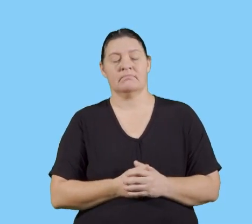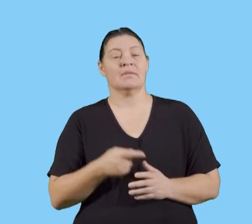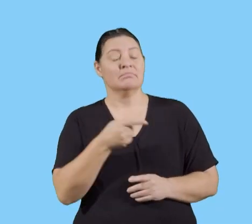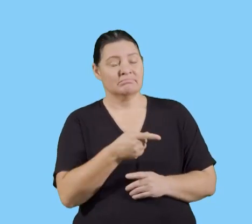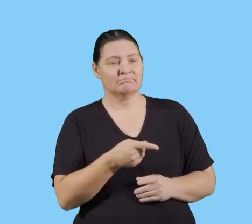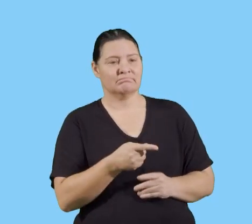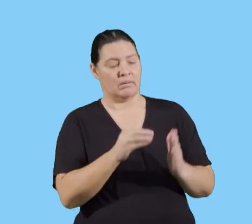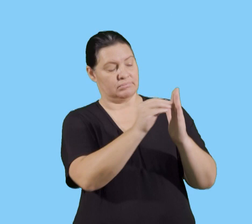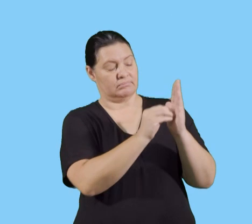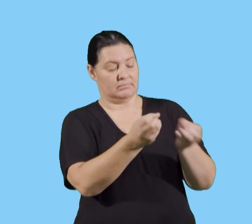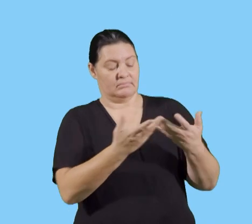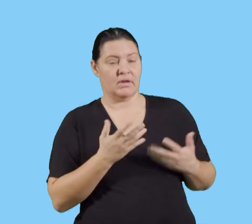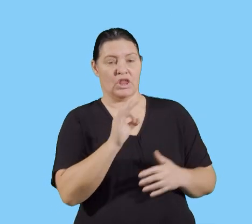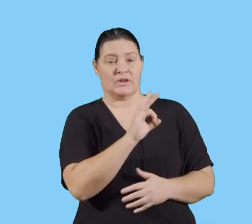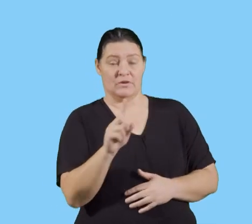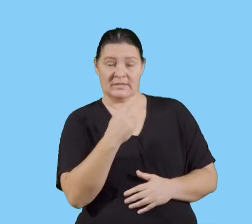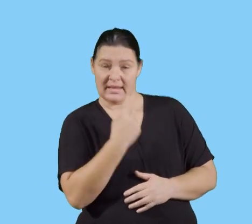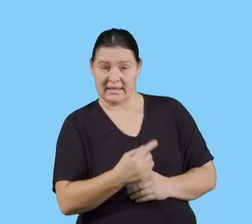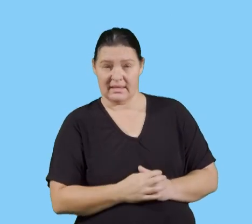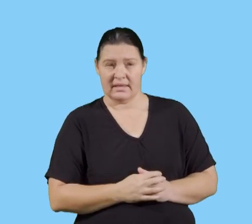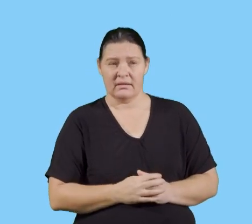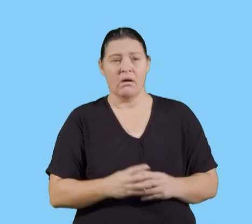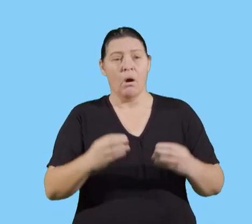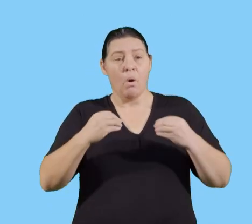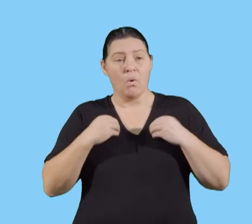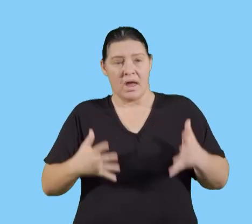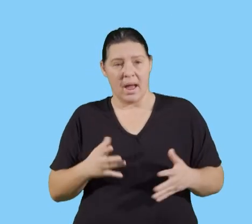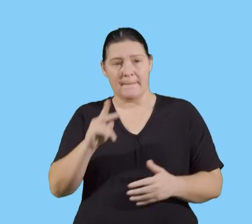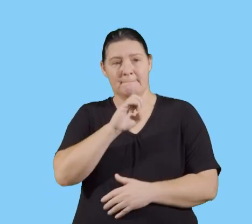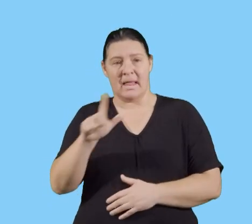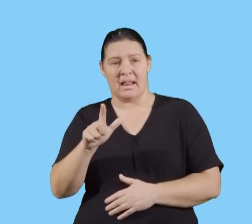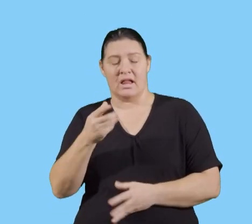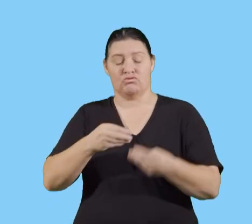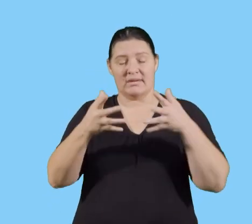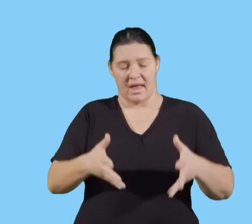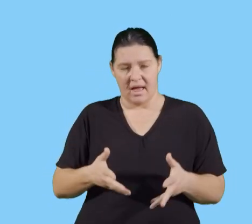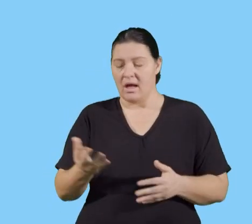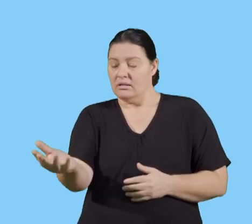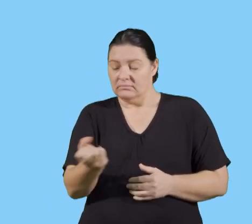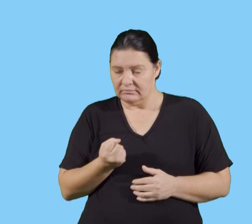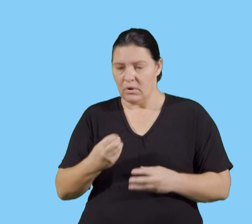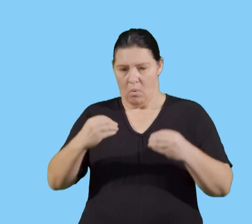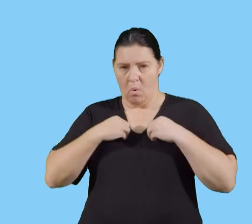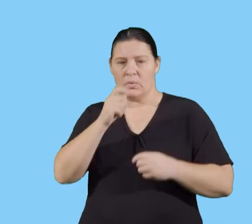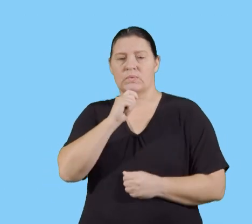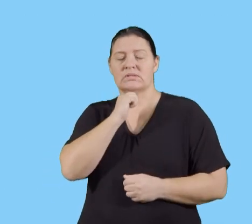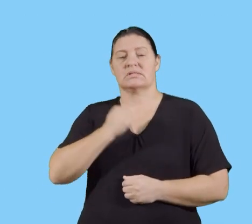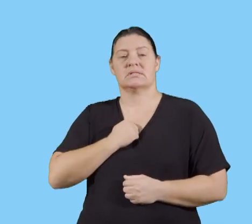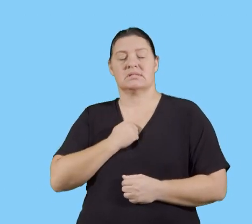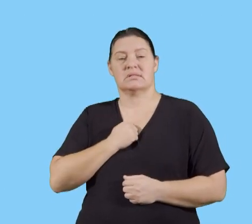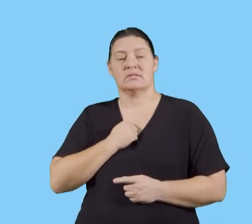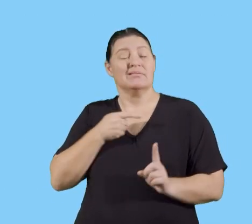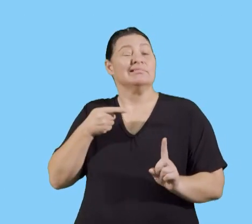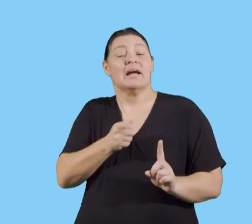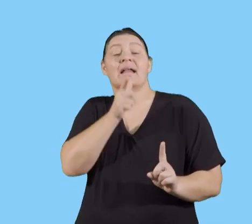we are given a transaction on the 31st, which says, the owner of Bell Traders took merchandise for his own use.